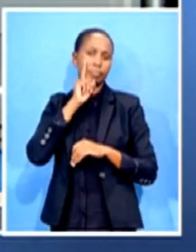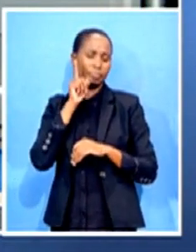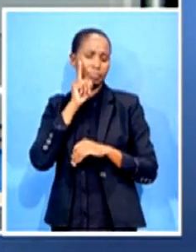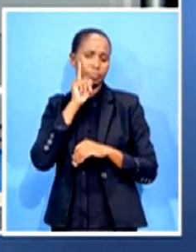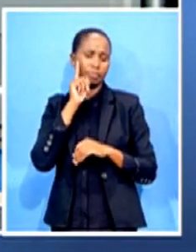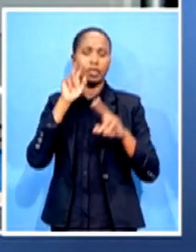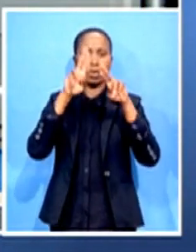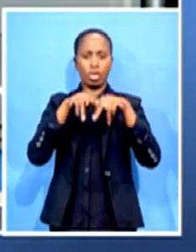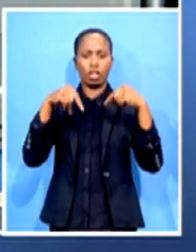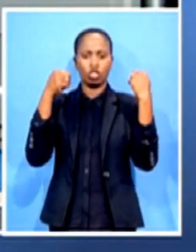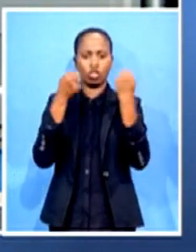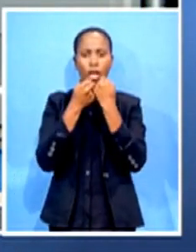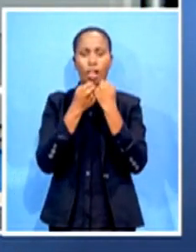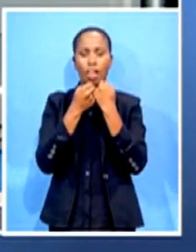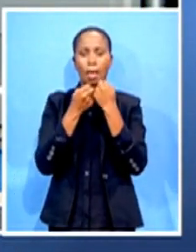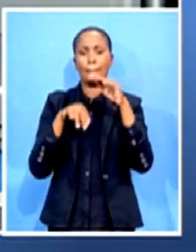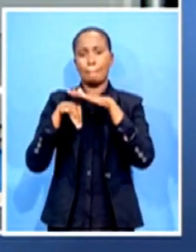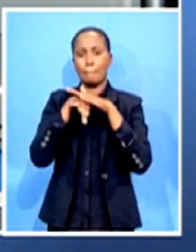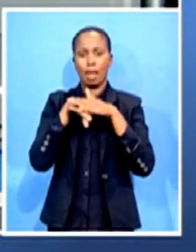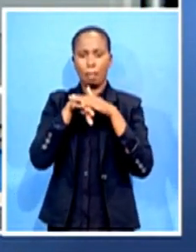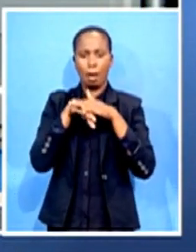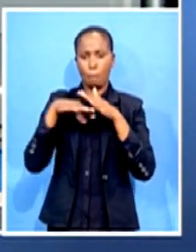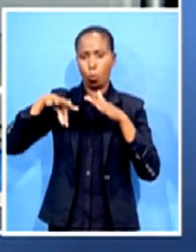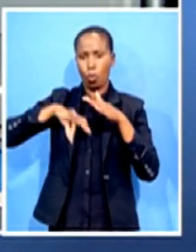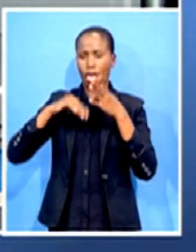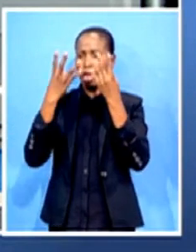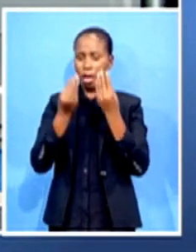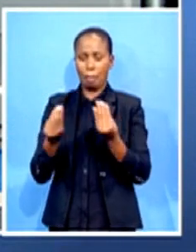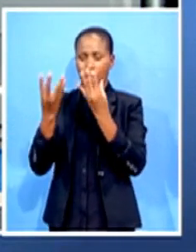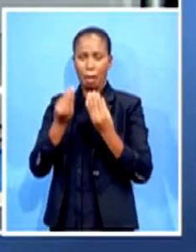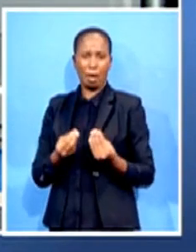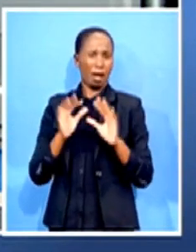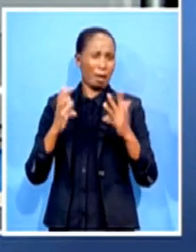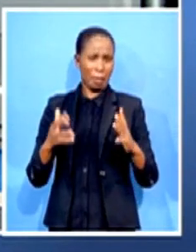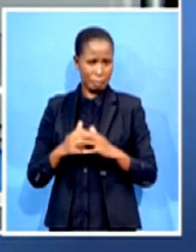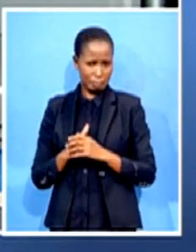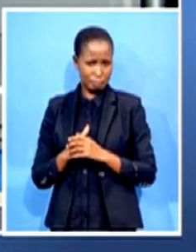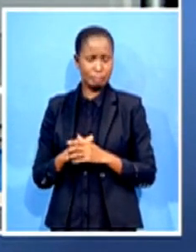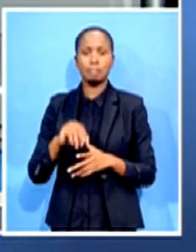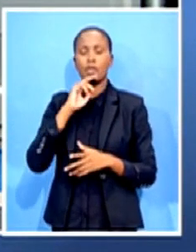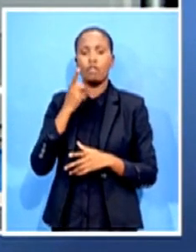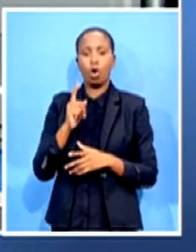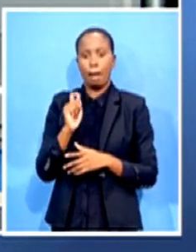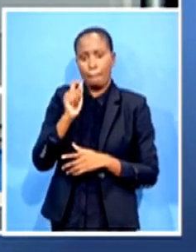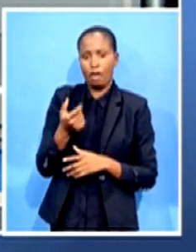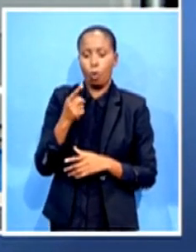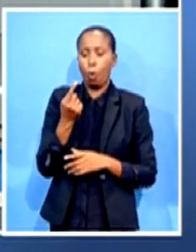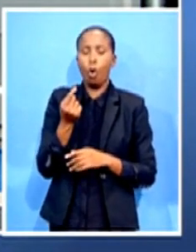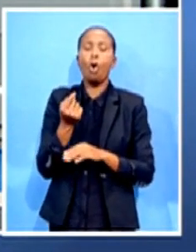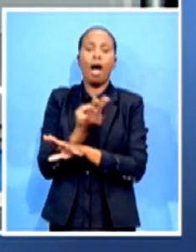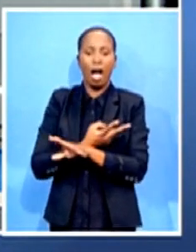wage, with regards to the payable amount for ordinary hours worked. Does it include payments